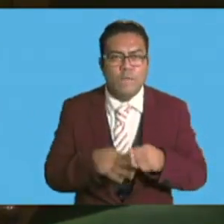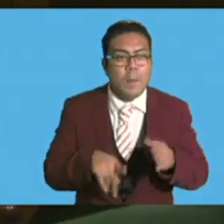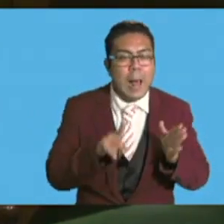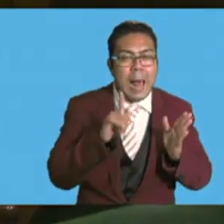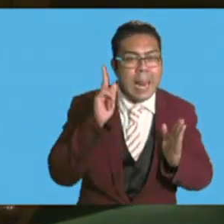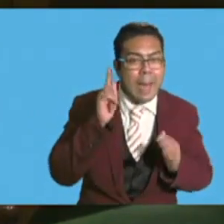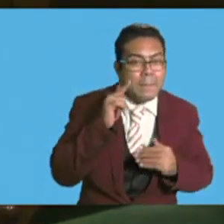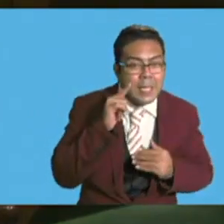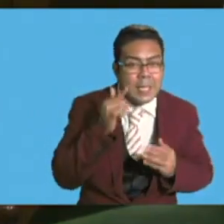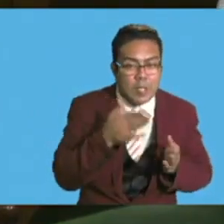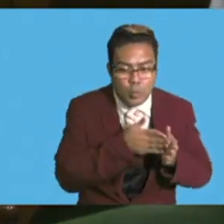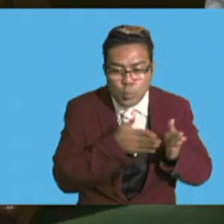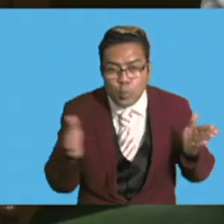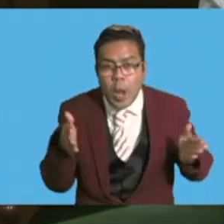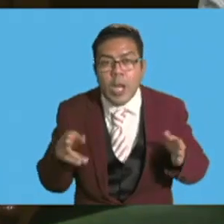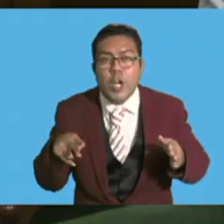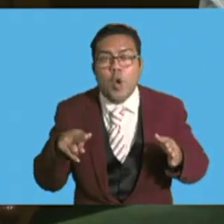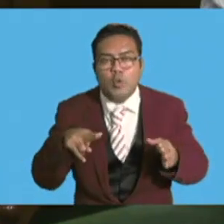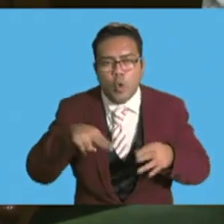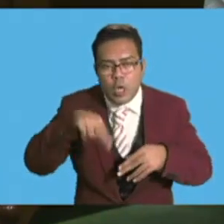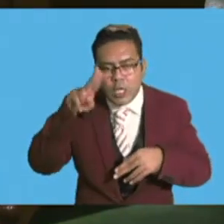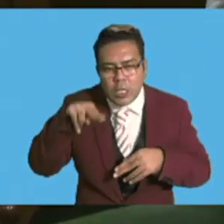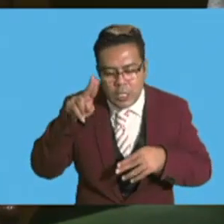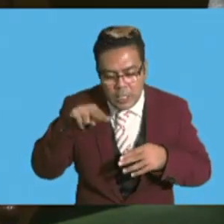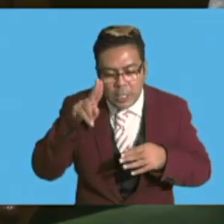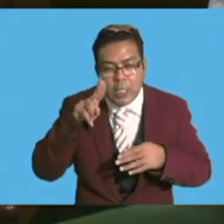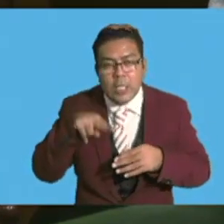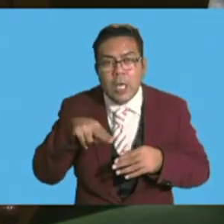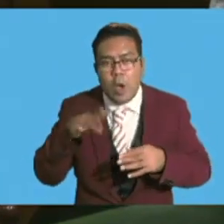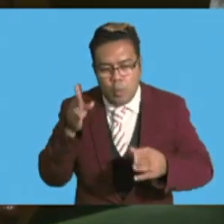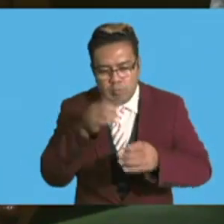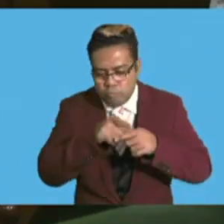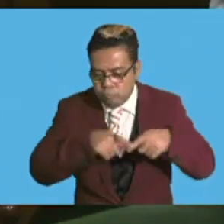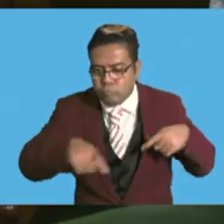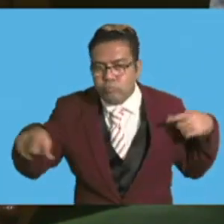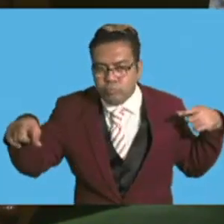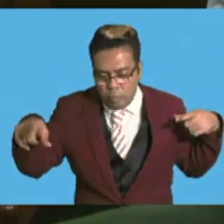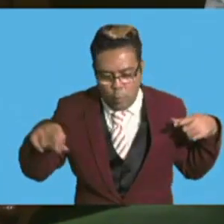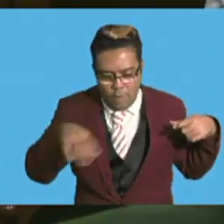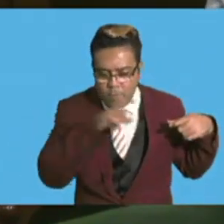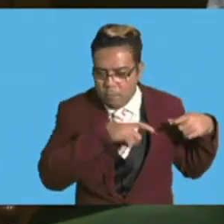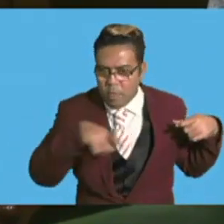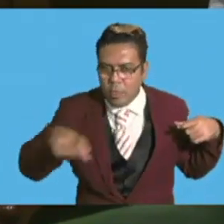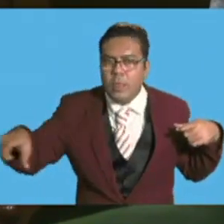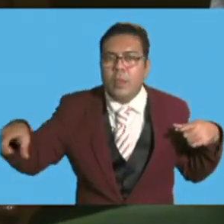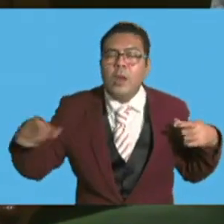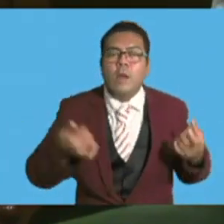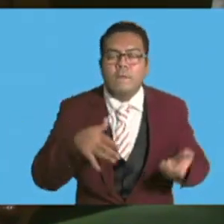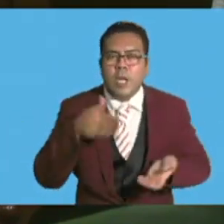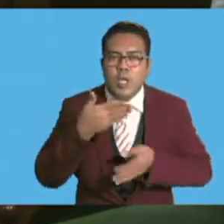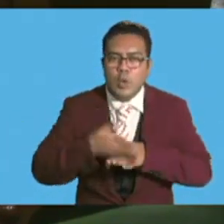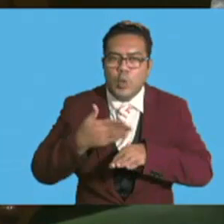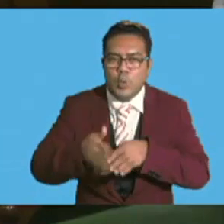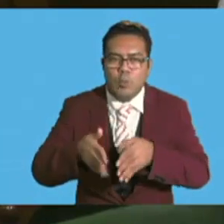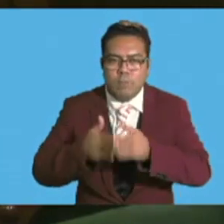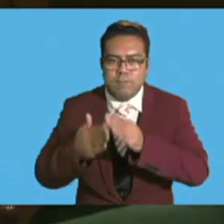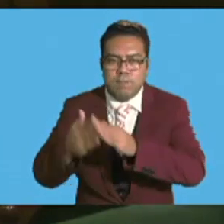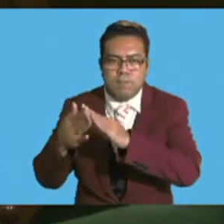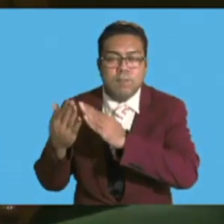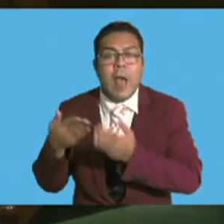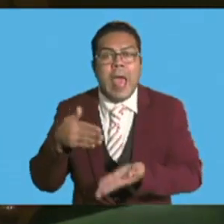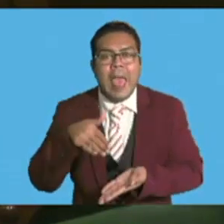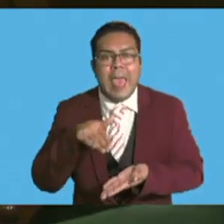corridor. The extension of the CWM Hospital Maternity Unit, this 200-bed facility, when completed, will serve the need for all our